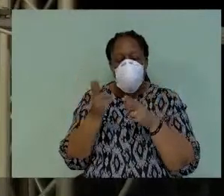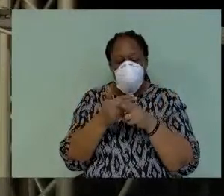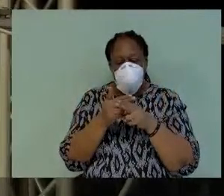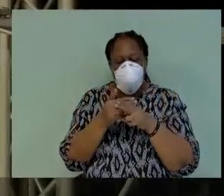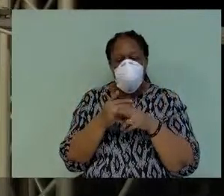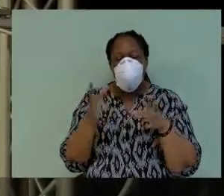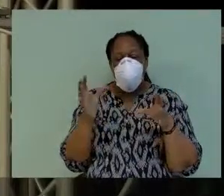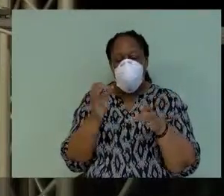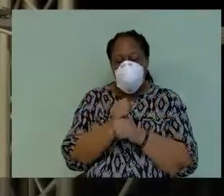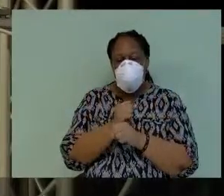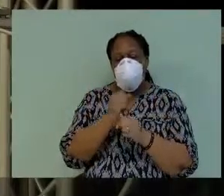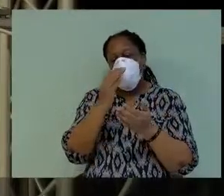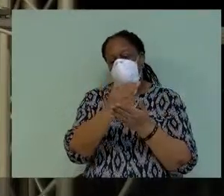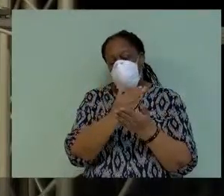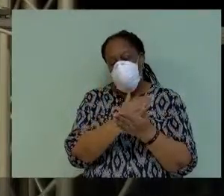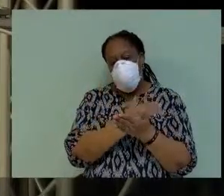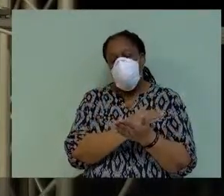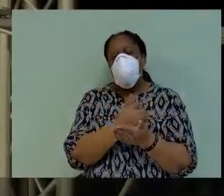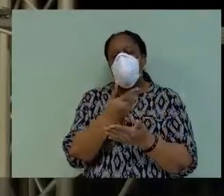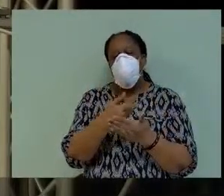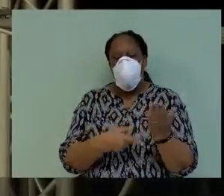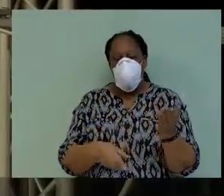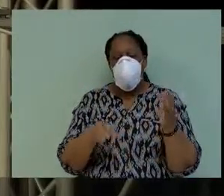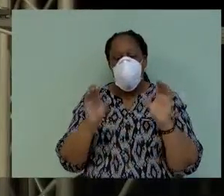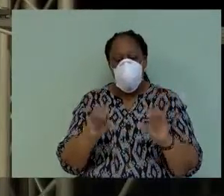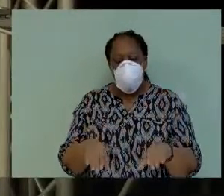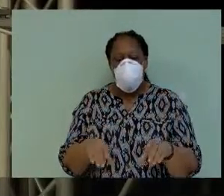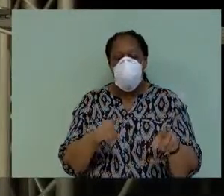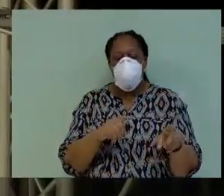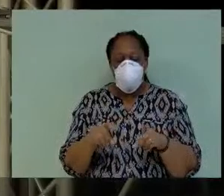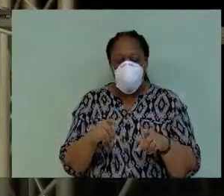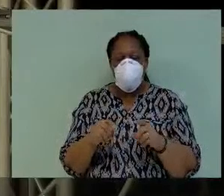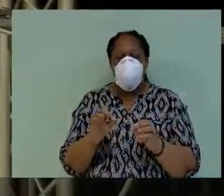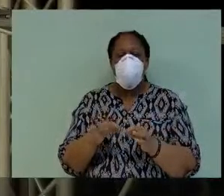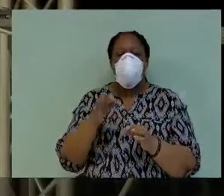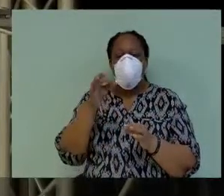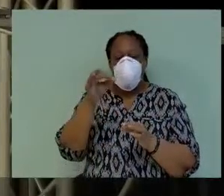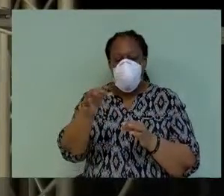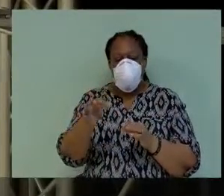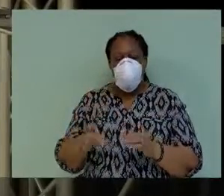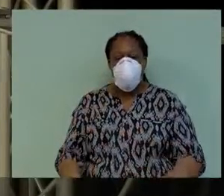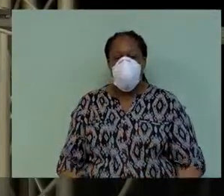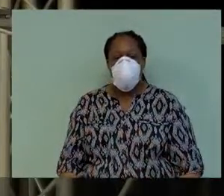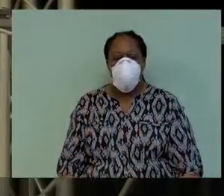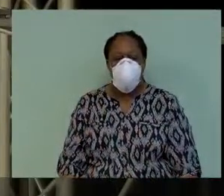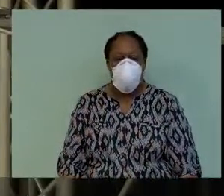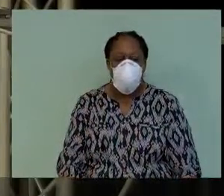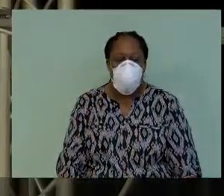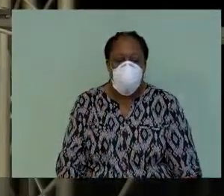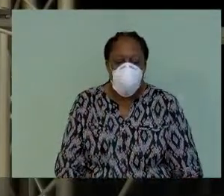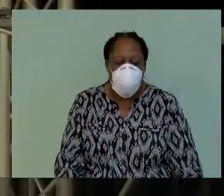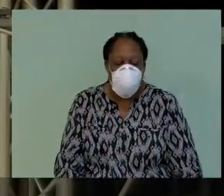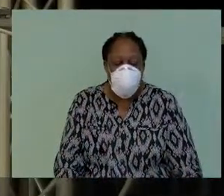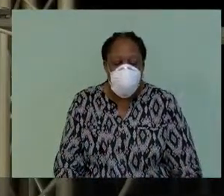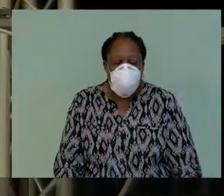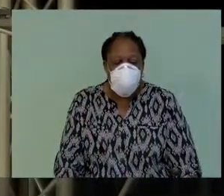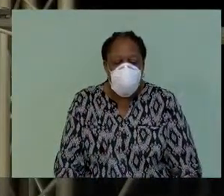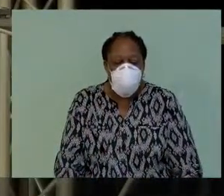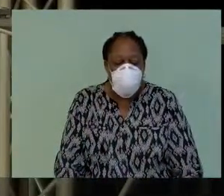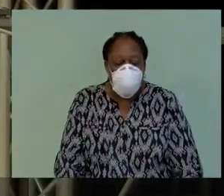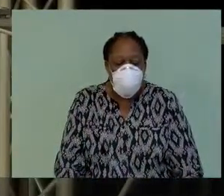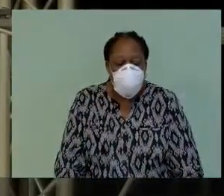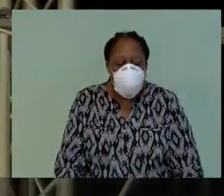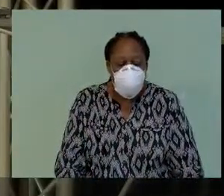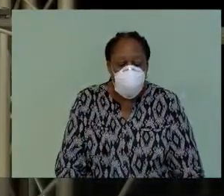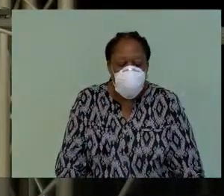would now be taken forward for us to be able to legislate the way